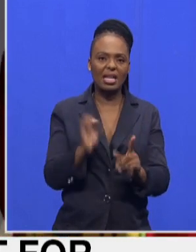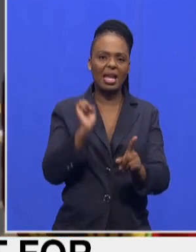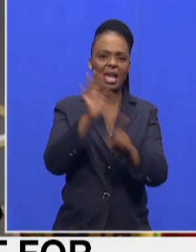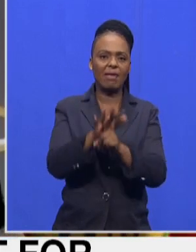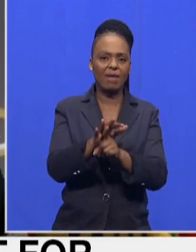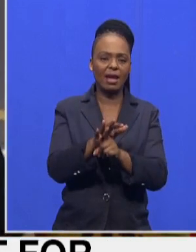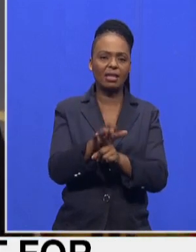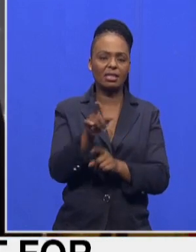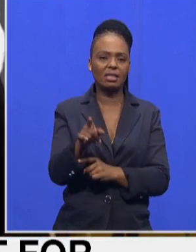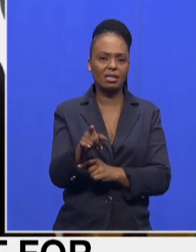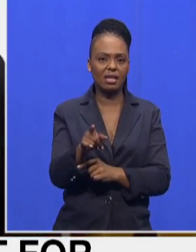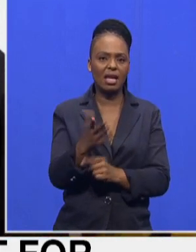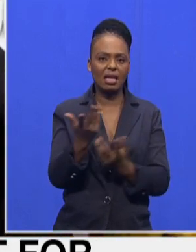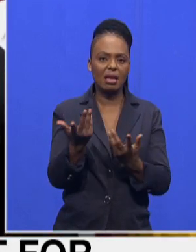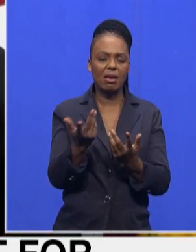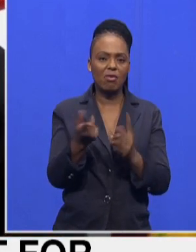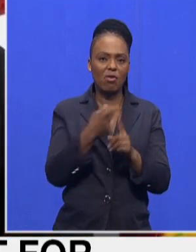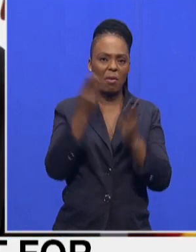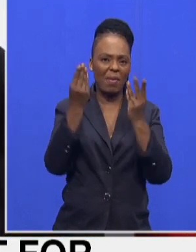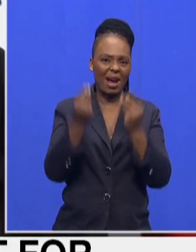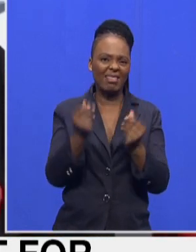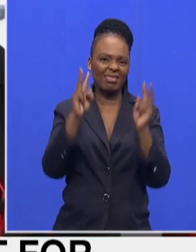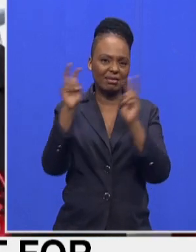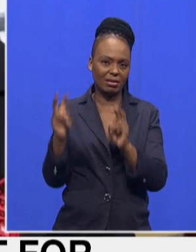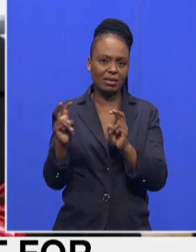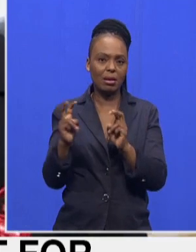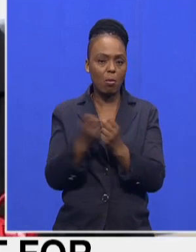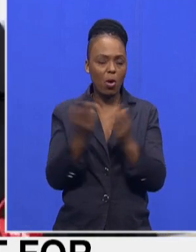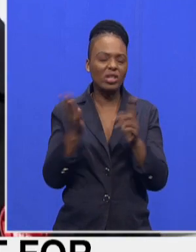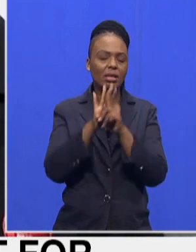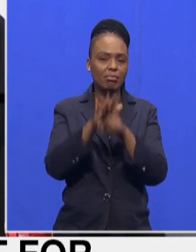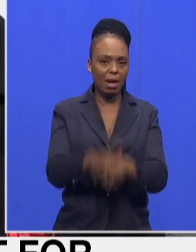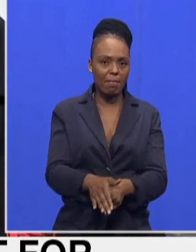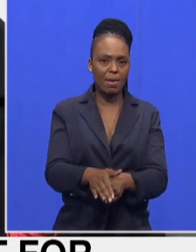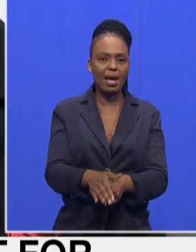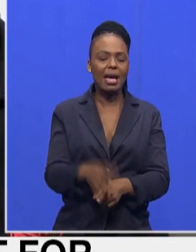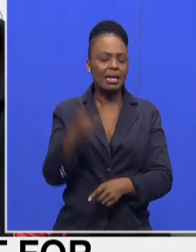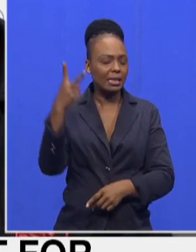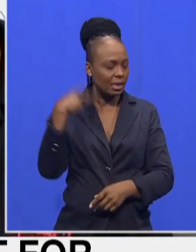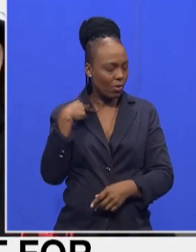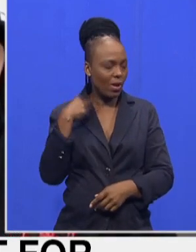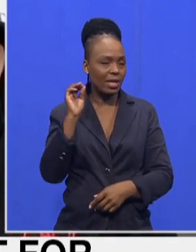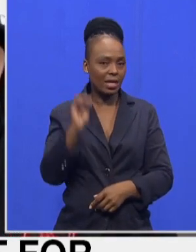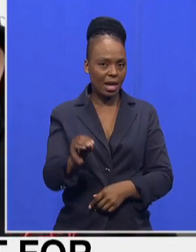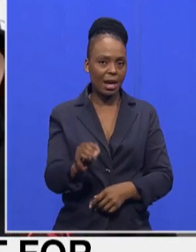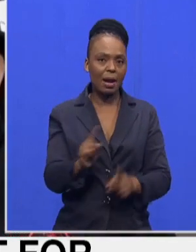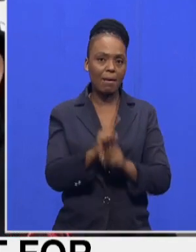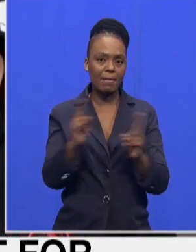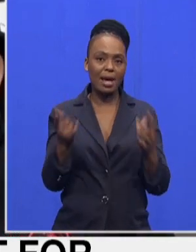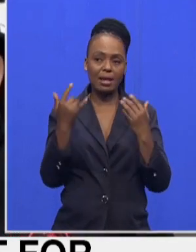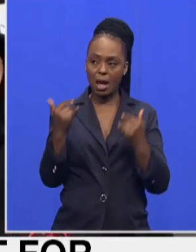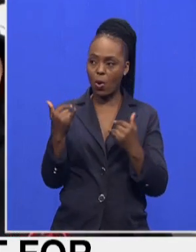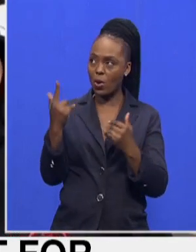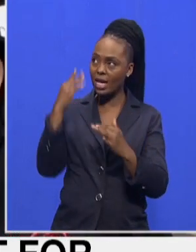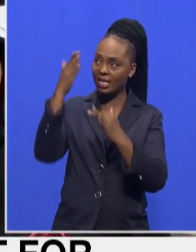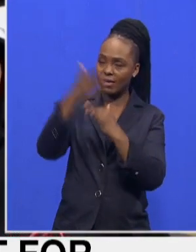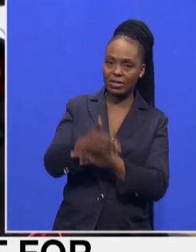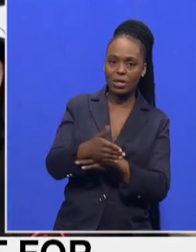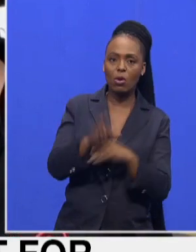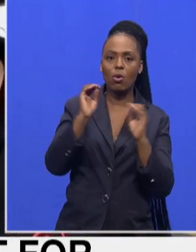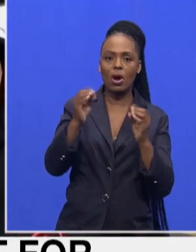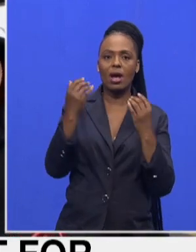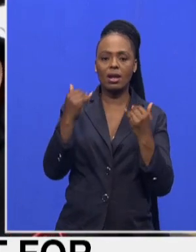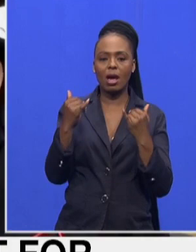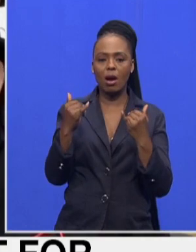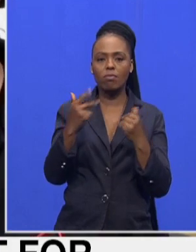are marginalized students. So they are disappointed, and luckily there's a mediation process in place that is scheduled to take